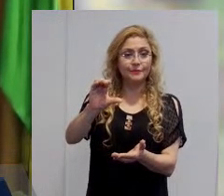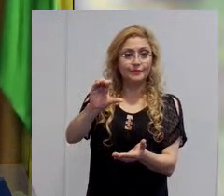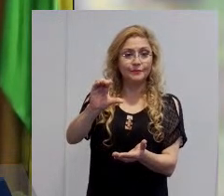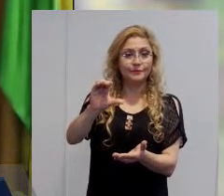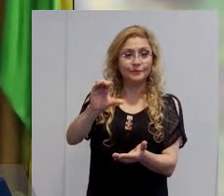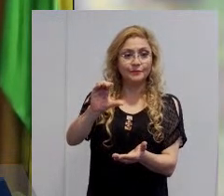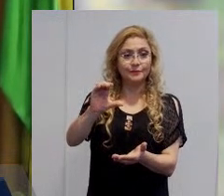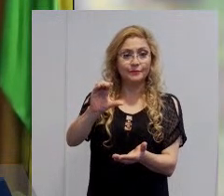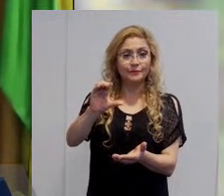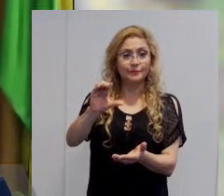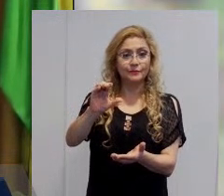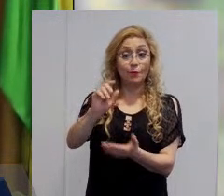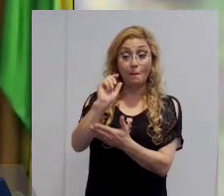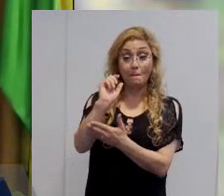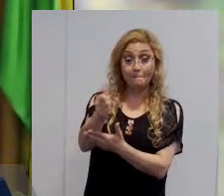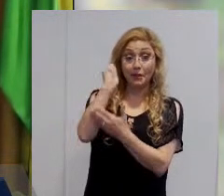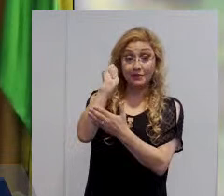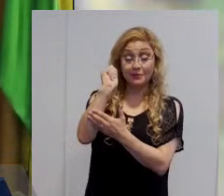communities,